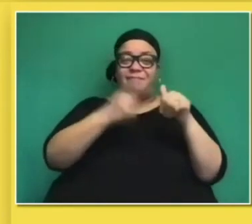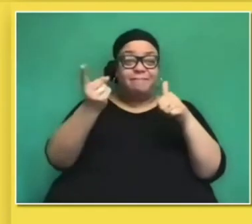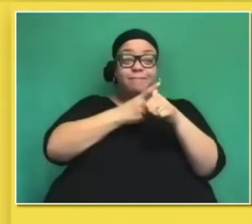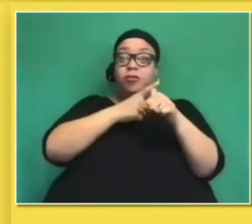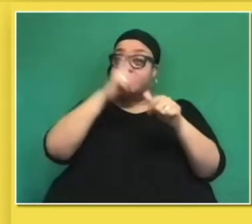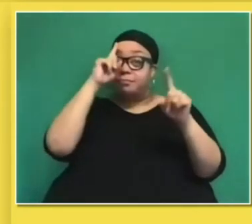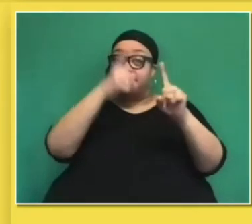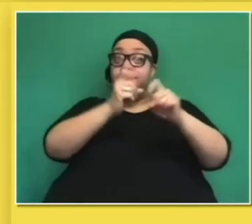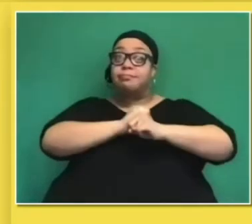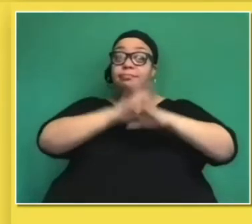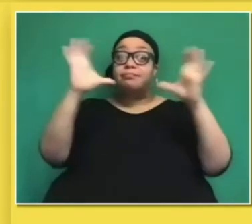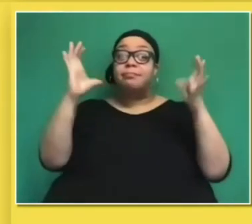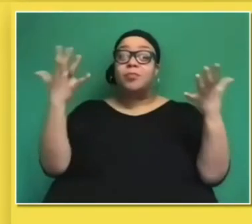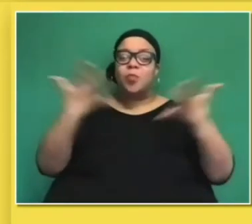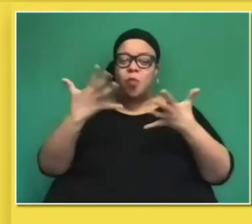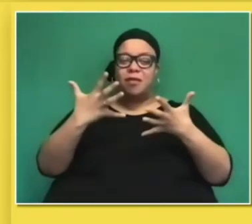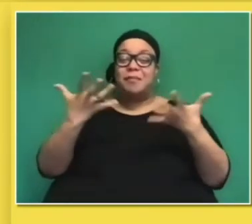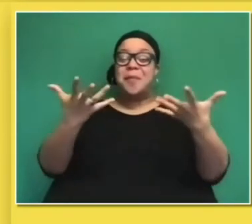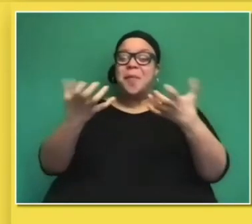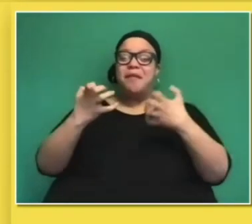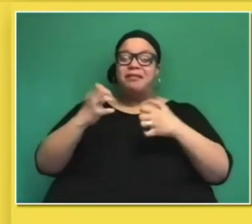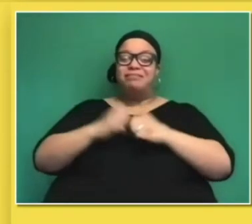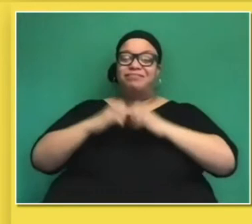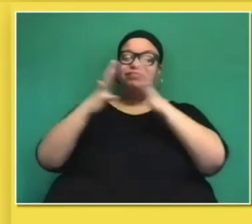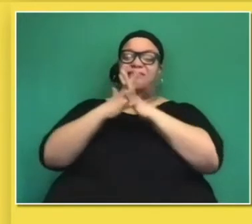providing for the common defense,